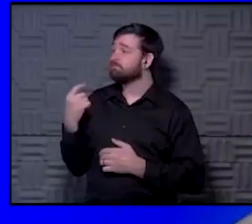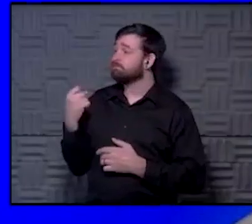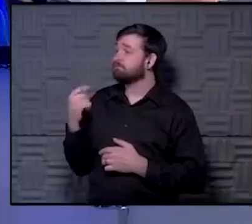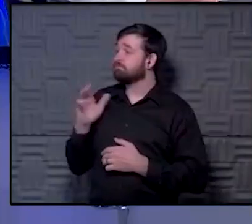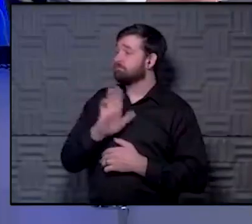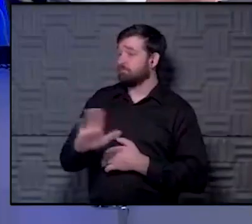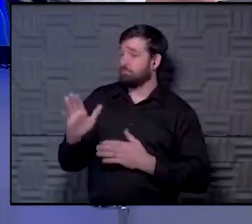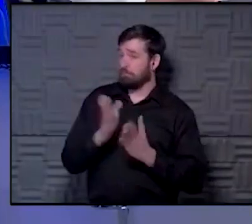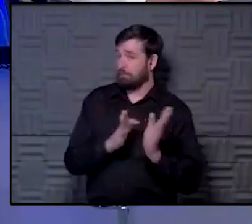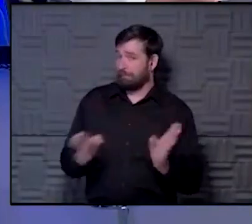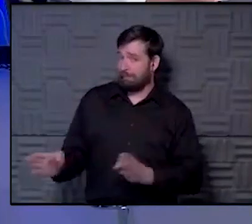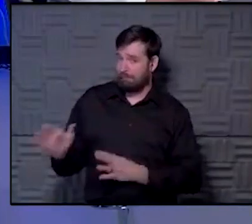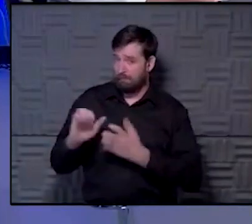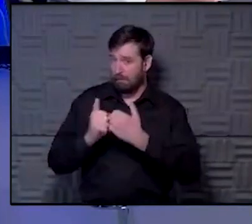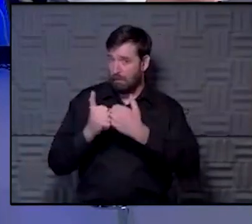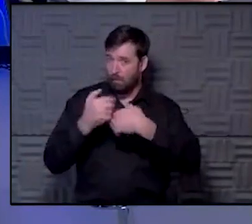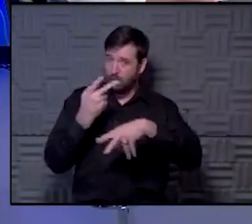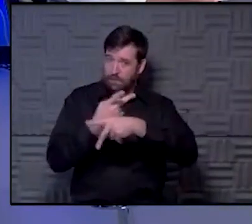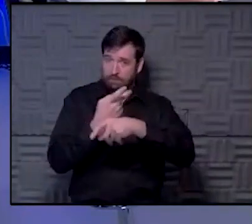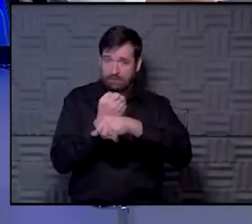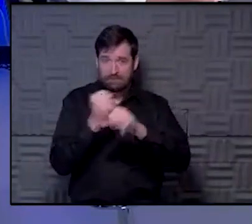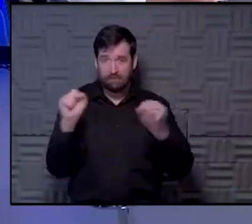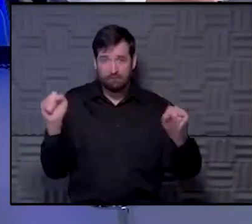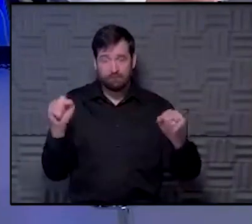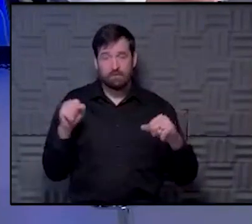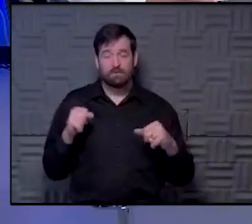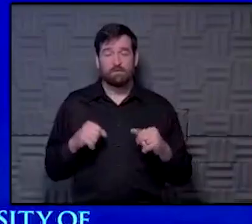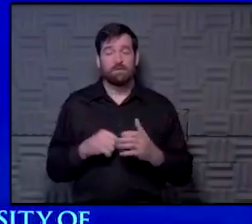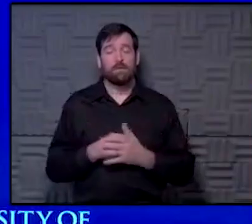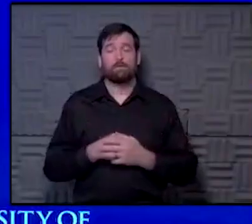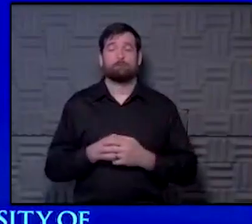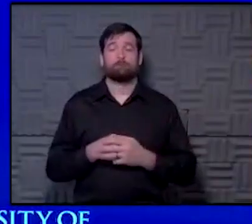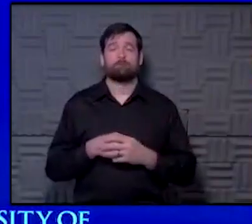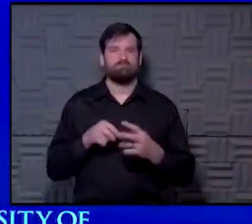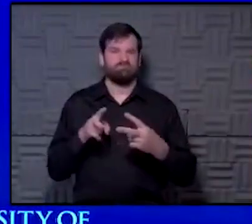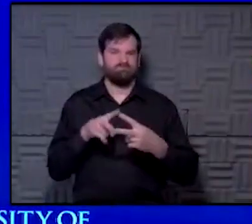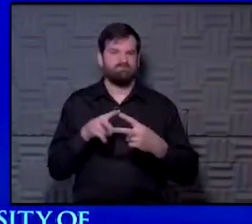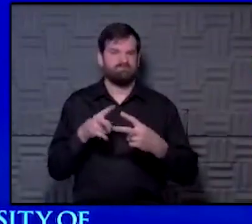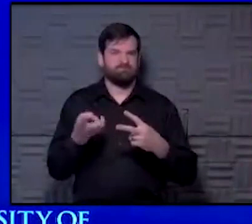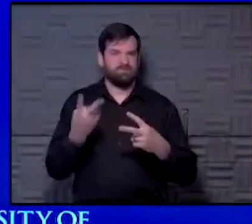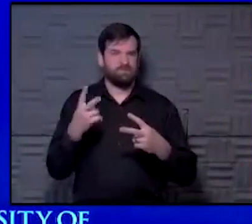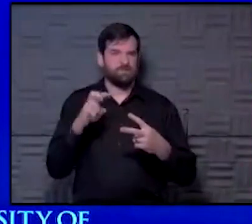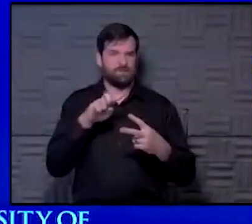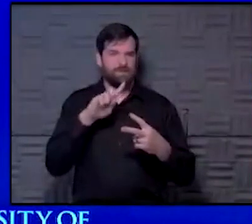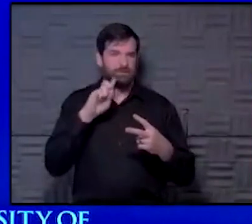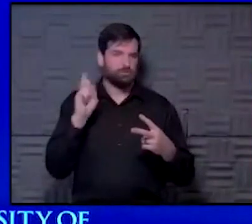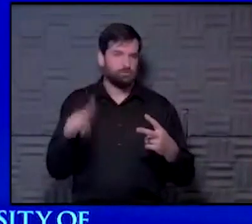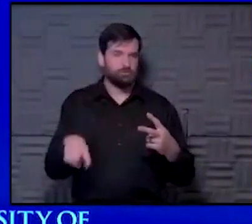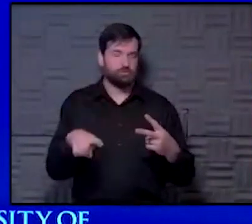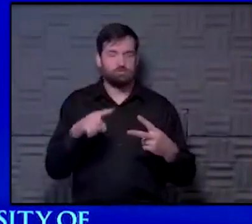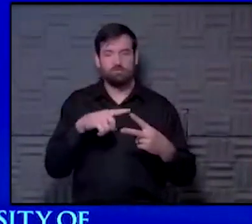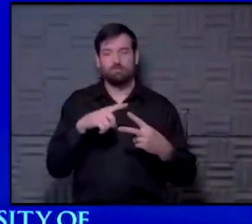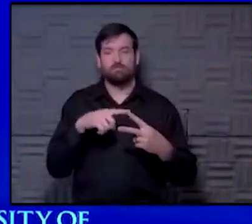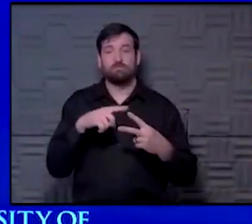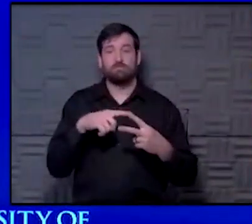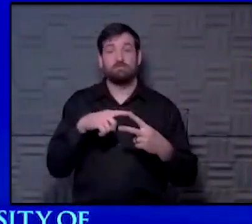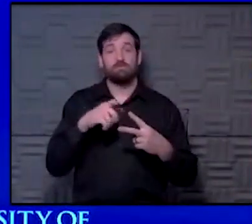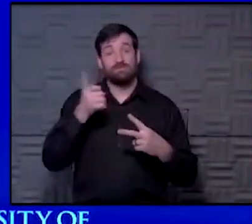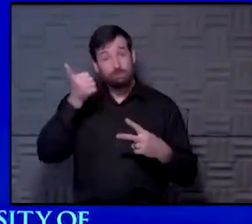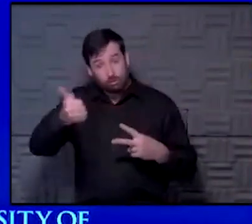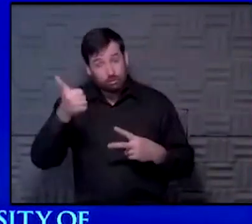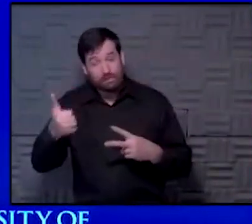your plan should be to keep them safe, there are two broad answers. Number one, start with get your